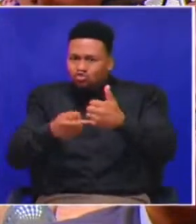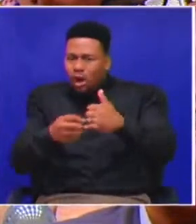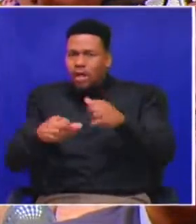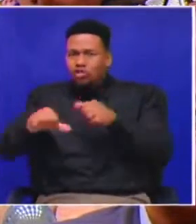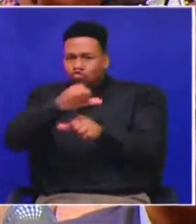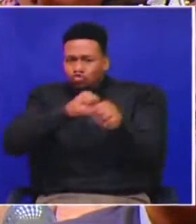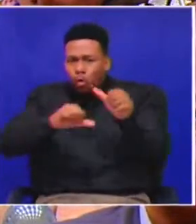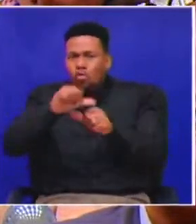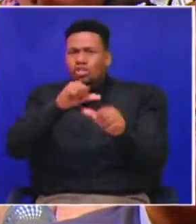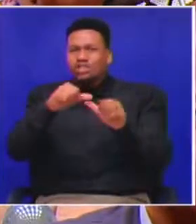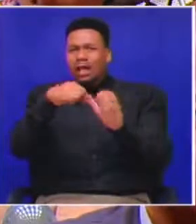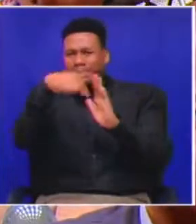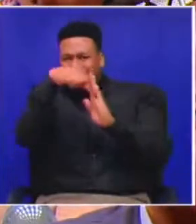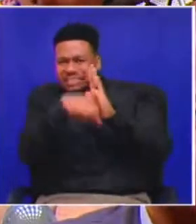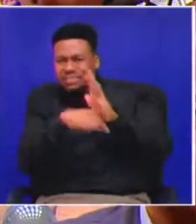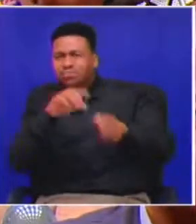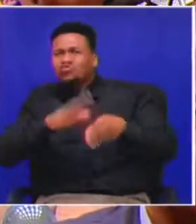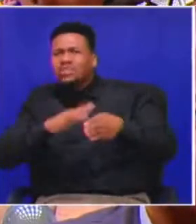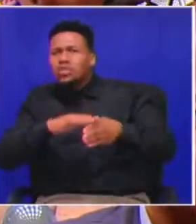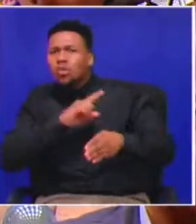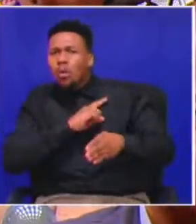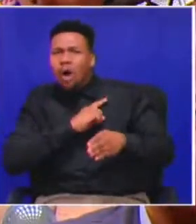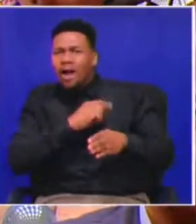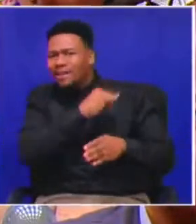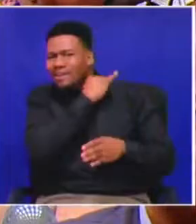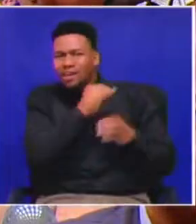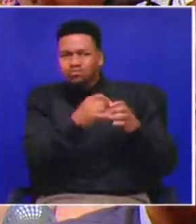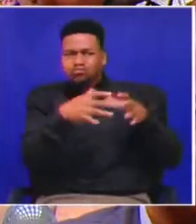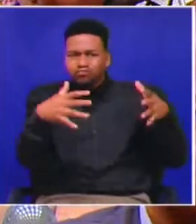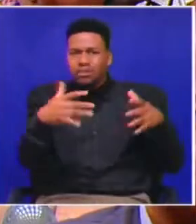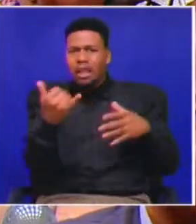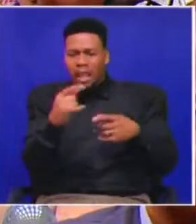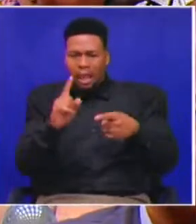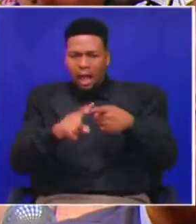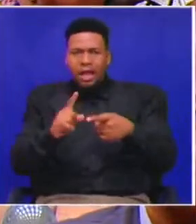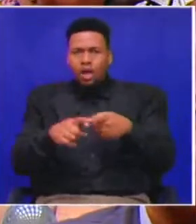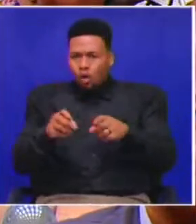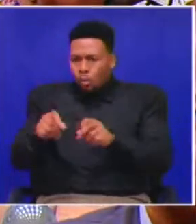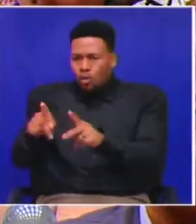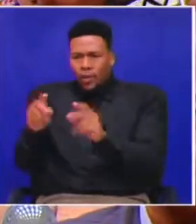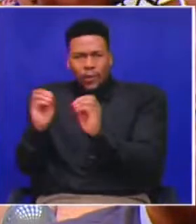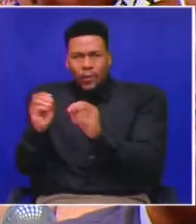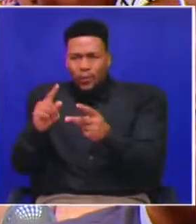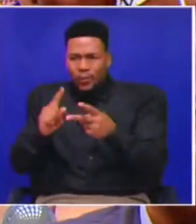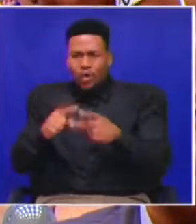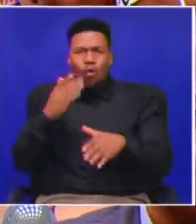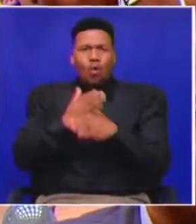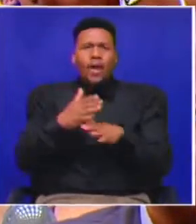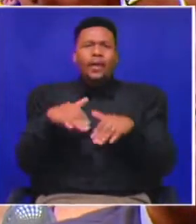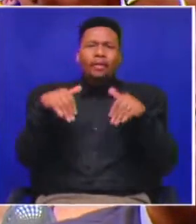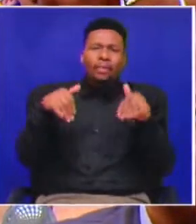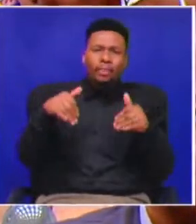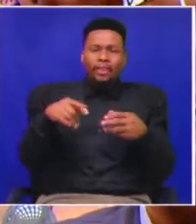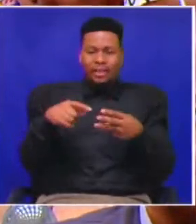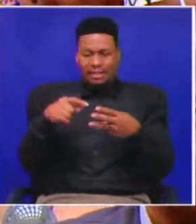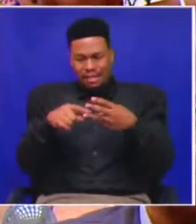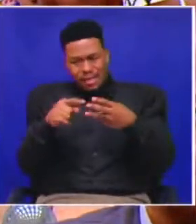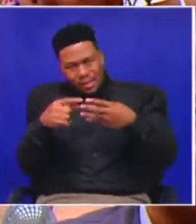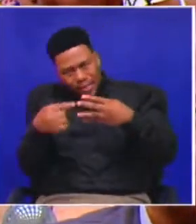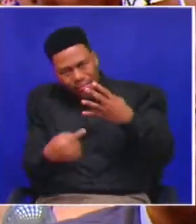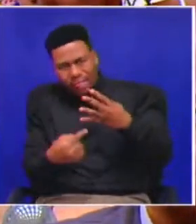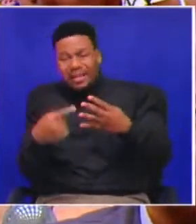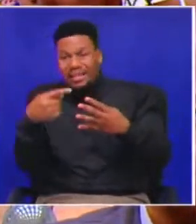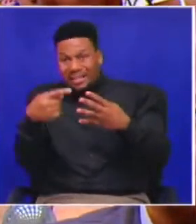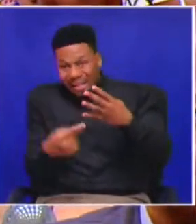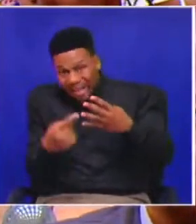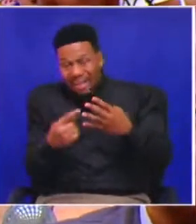unemployment, lack of opportunities, and how does the government plan to measure the effectiveness of these interventions